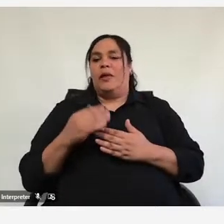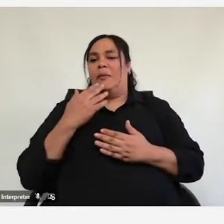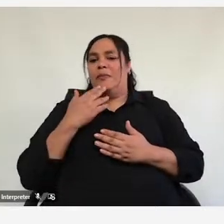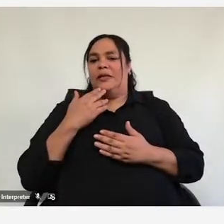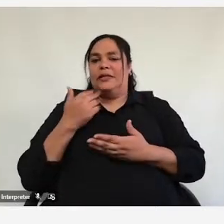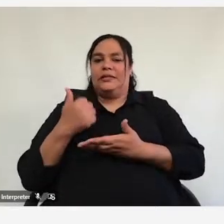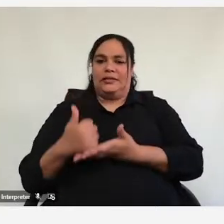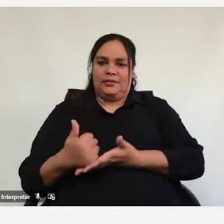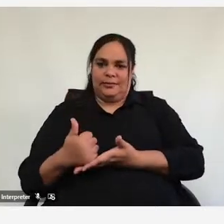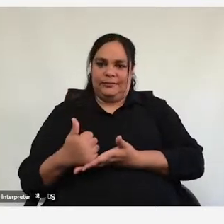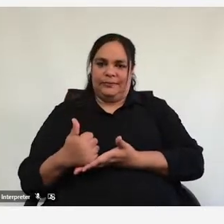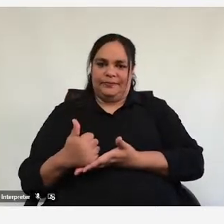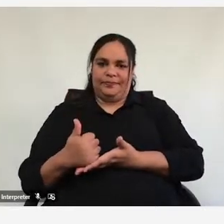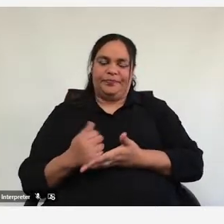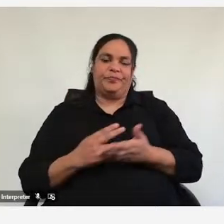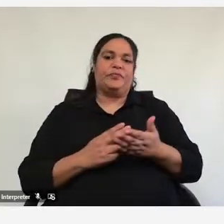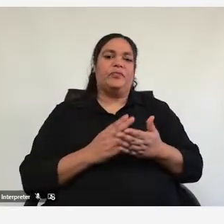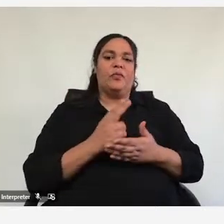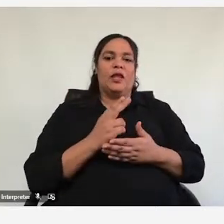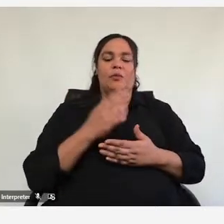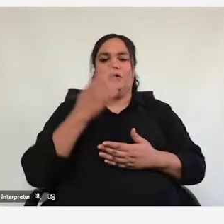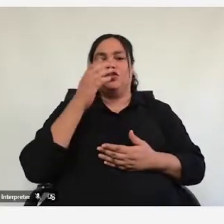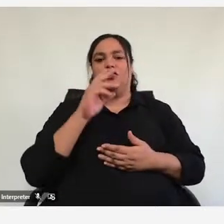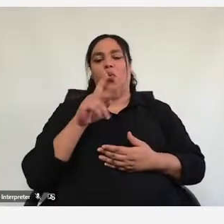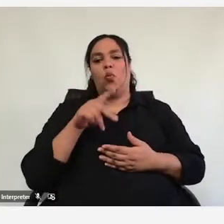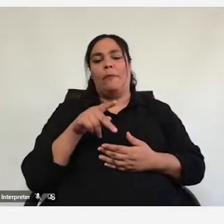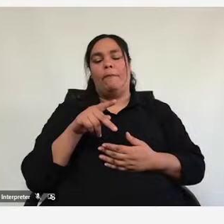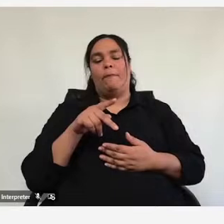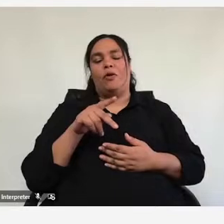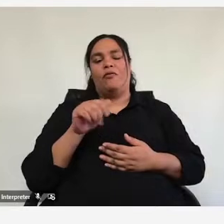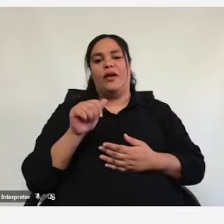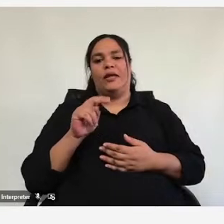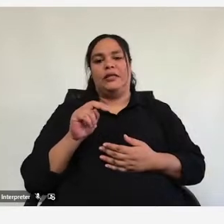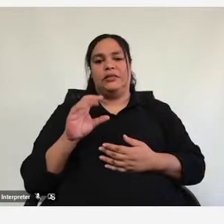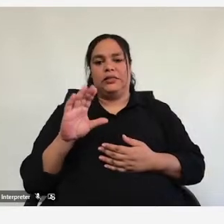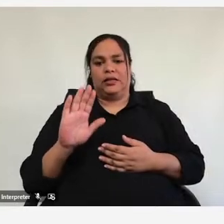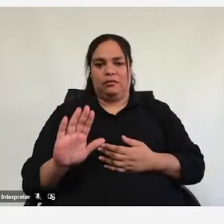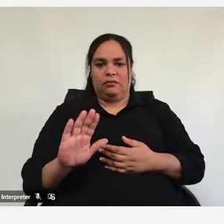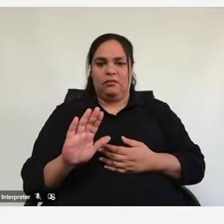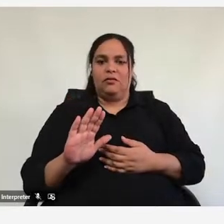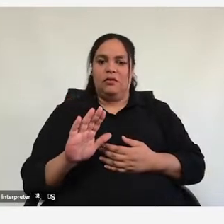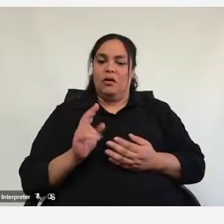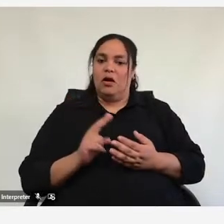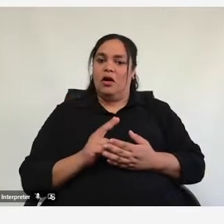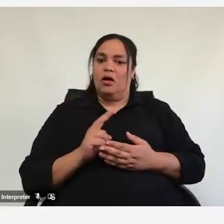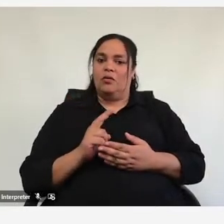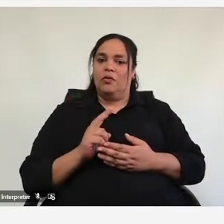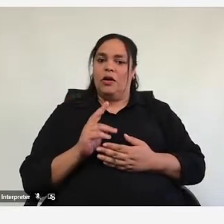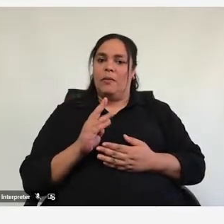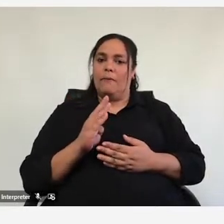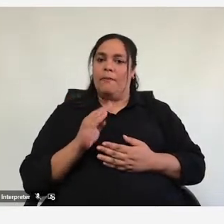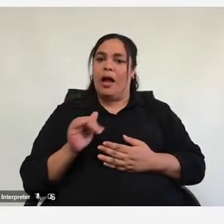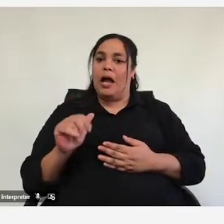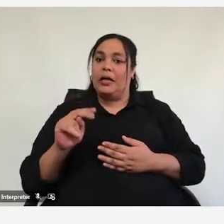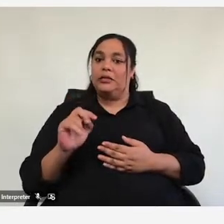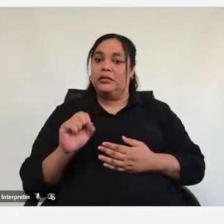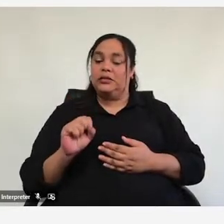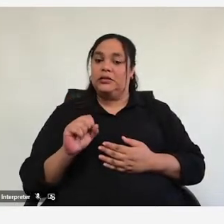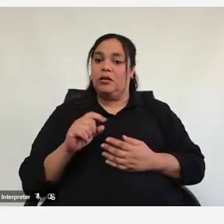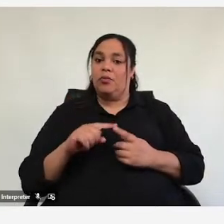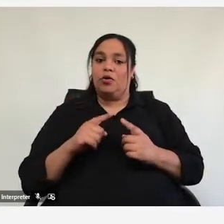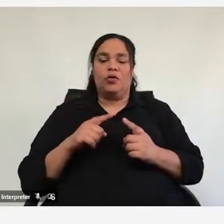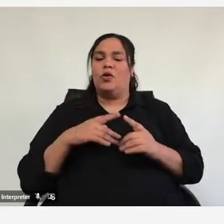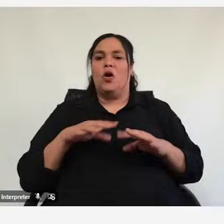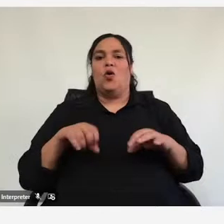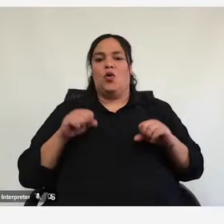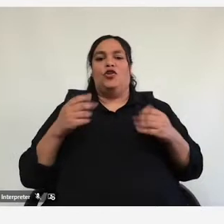your seat. Honorable Chief Whip of the Opposition, Honorable No. Barnes, is that a point of order? No, I withdraw. You